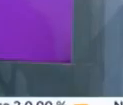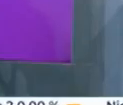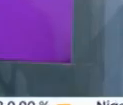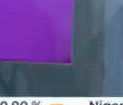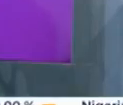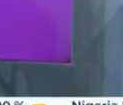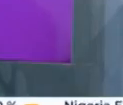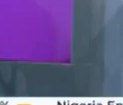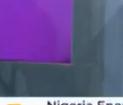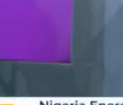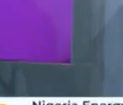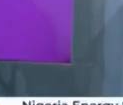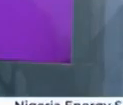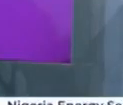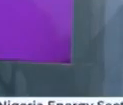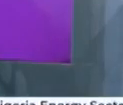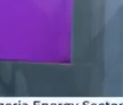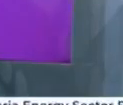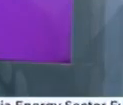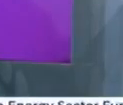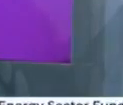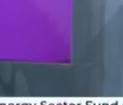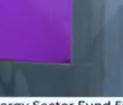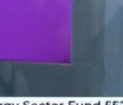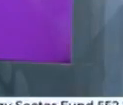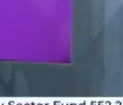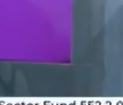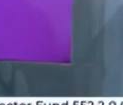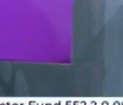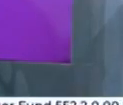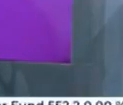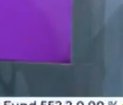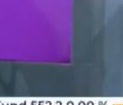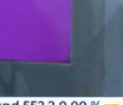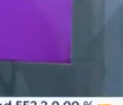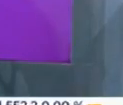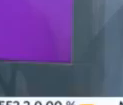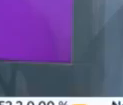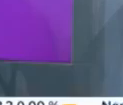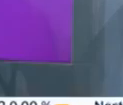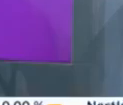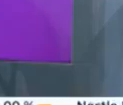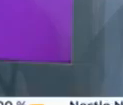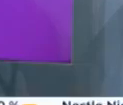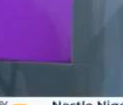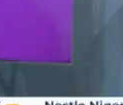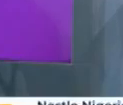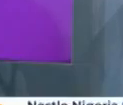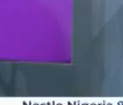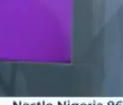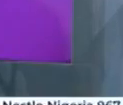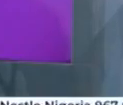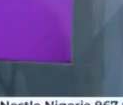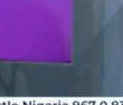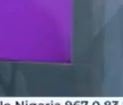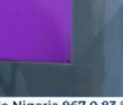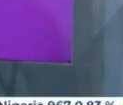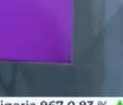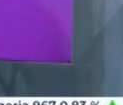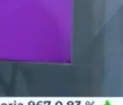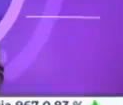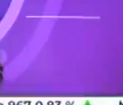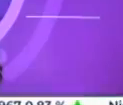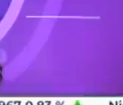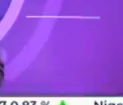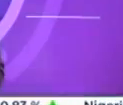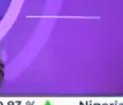education, so daycare, kindergarten, up to primary school. Up to primary? Yes. Okay. Yeah. Primary being what?